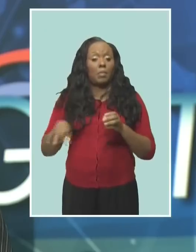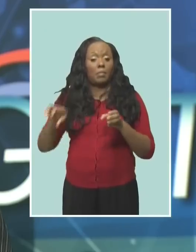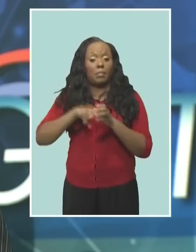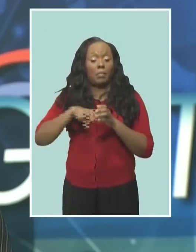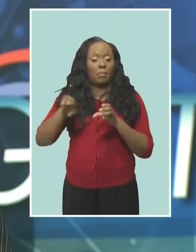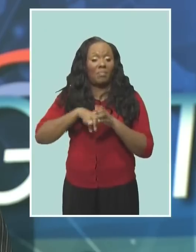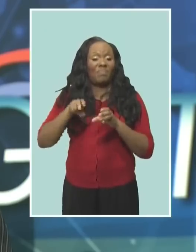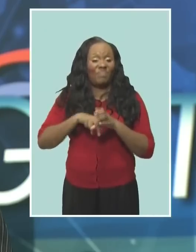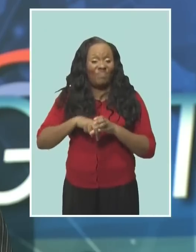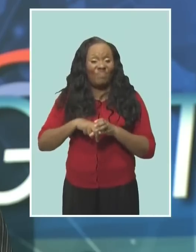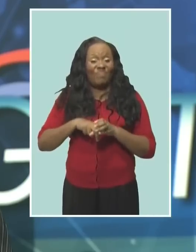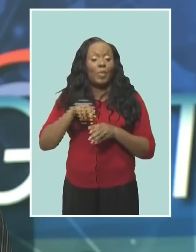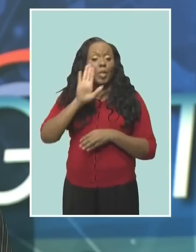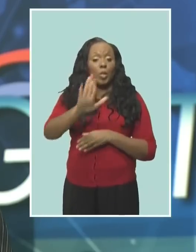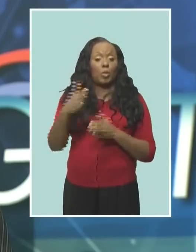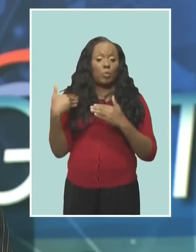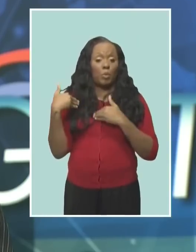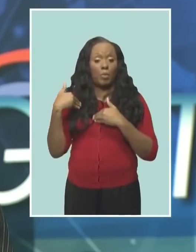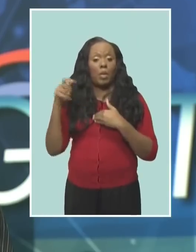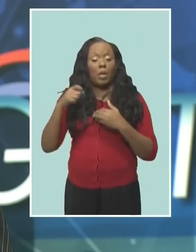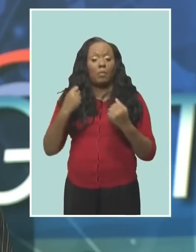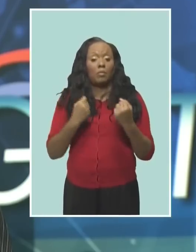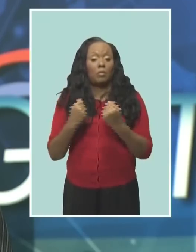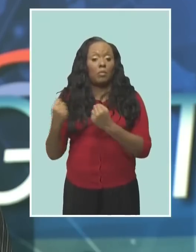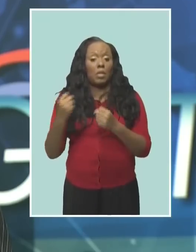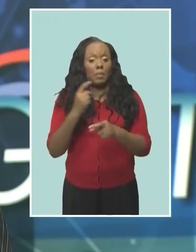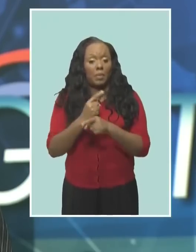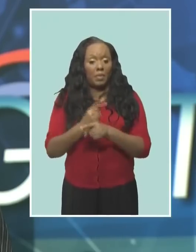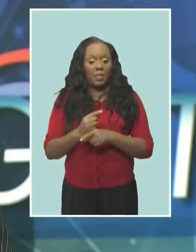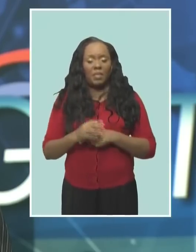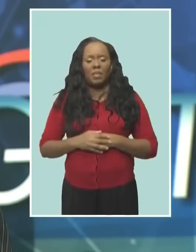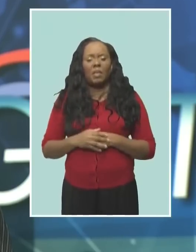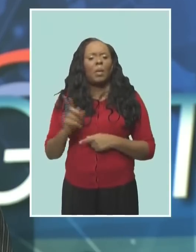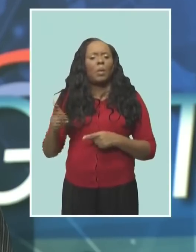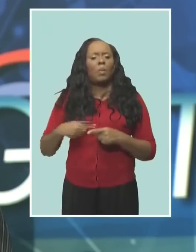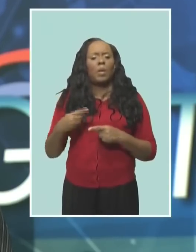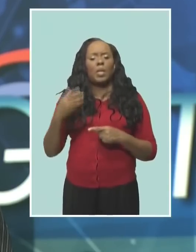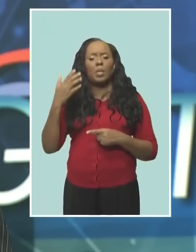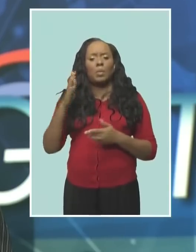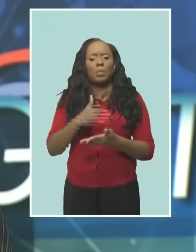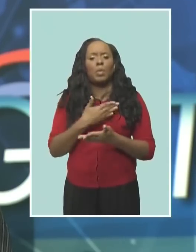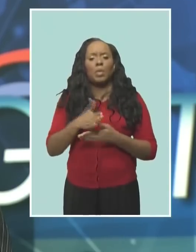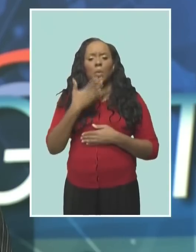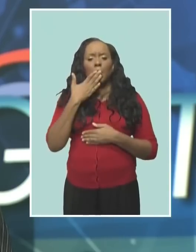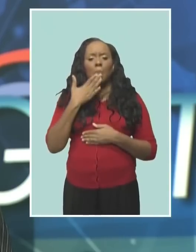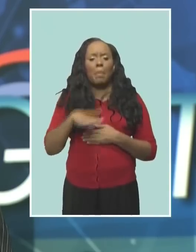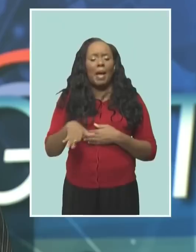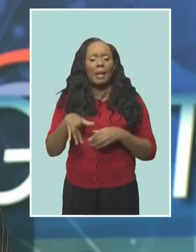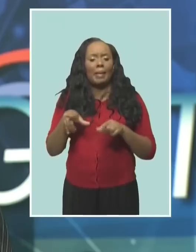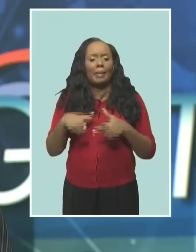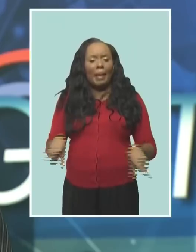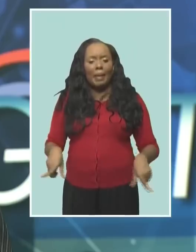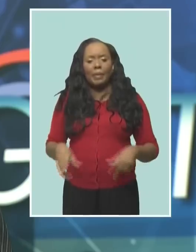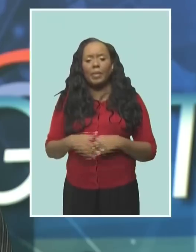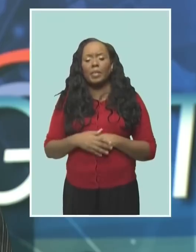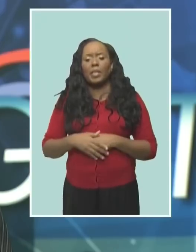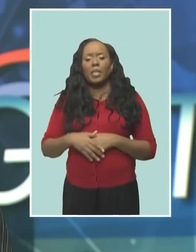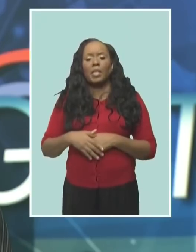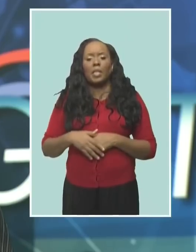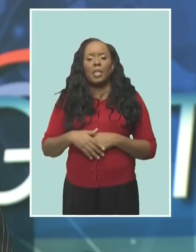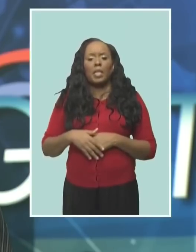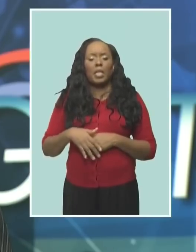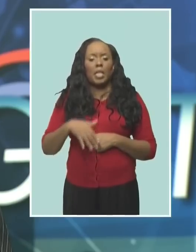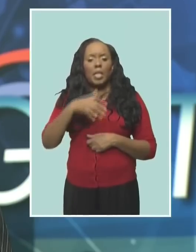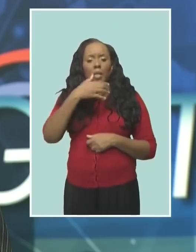with due care at all times. He says the playing of lewd music, blocking of roads, and the use of profanity are offensive